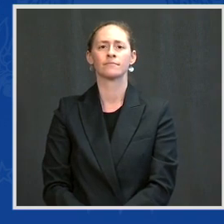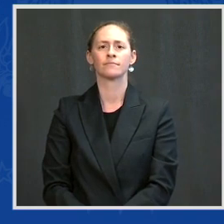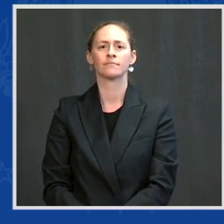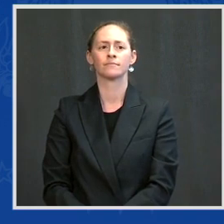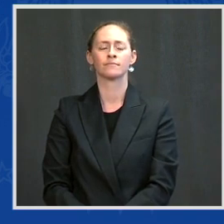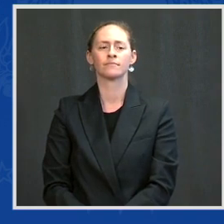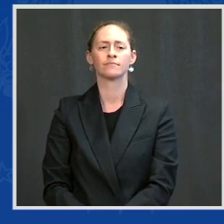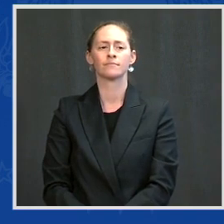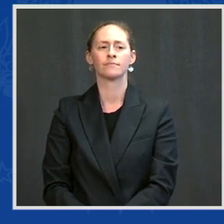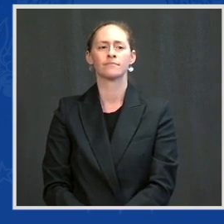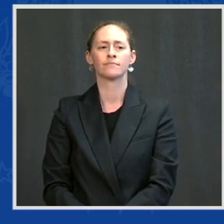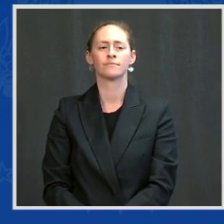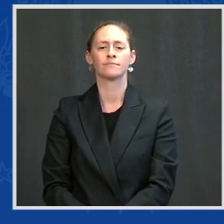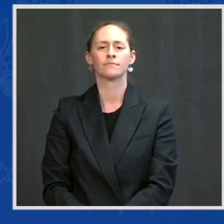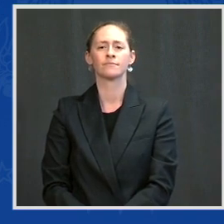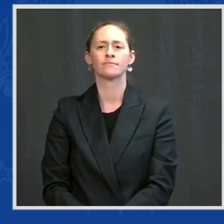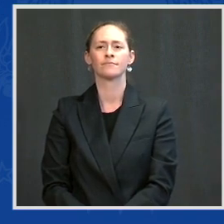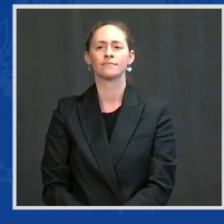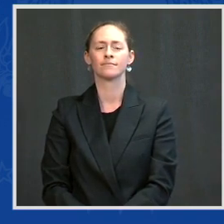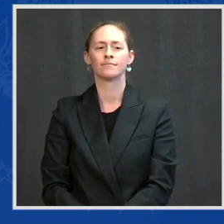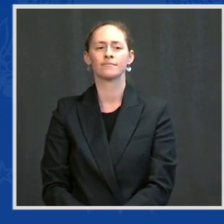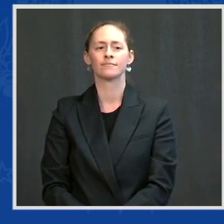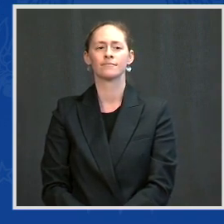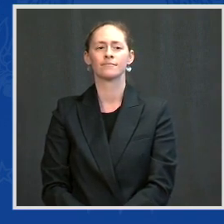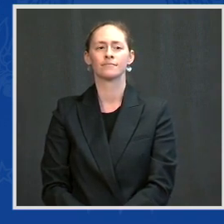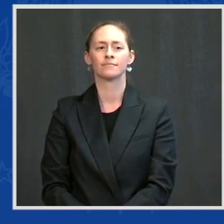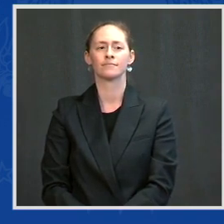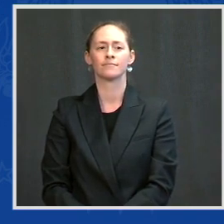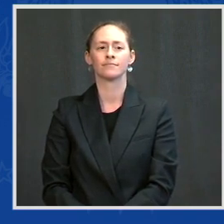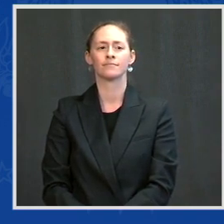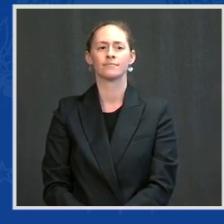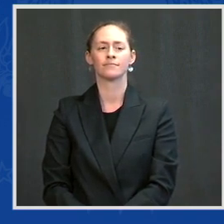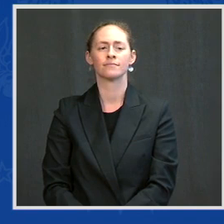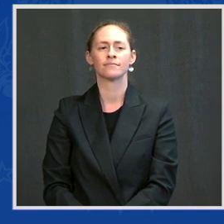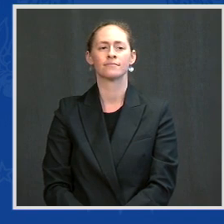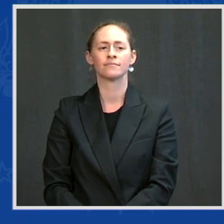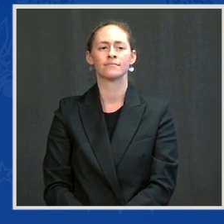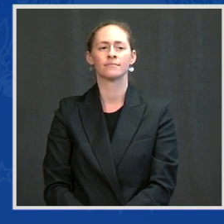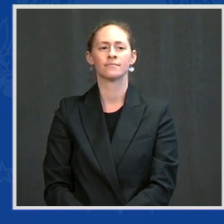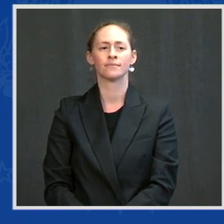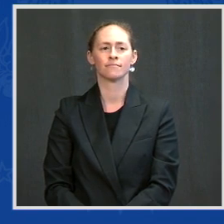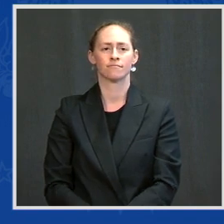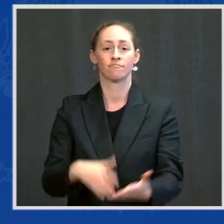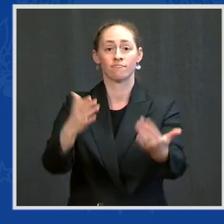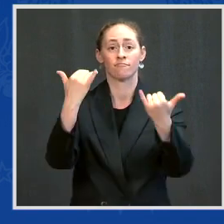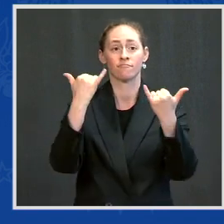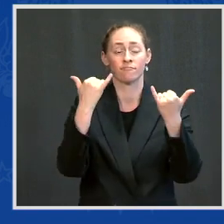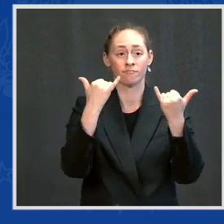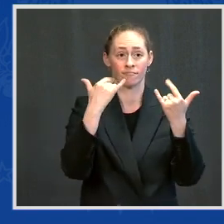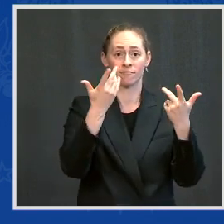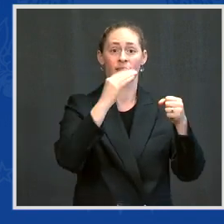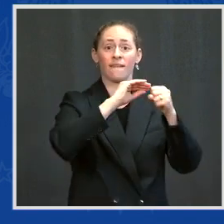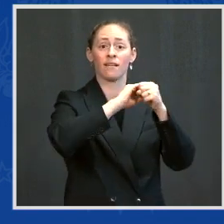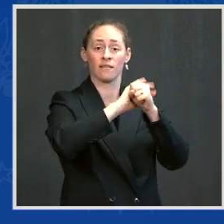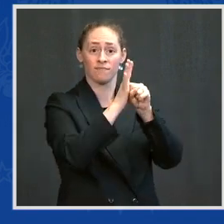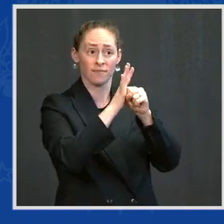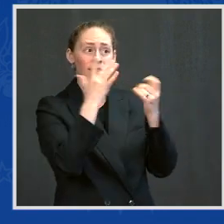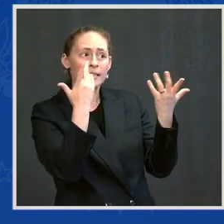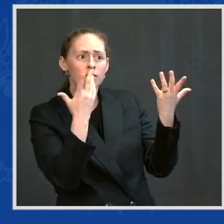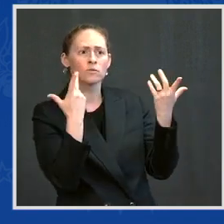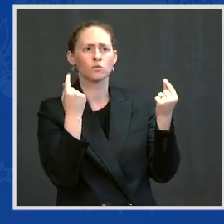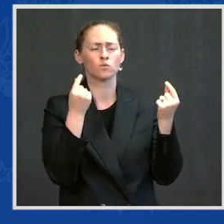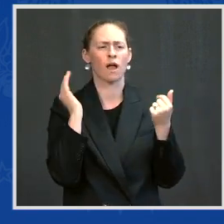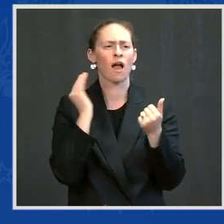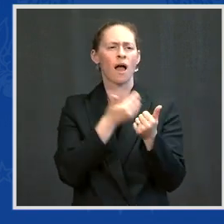be pursued as well. Under this broad framework of vaccine cooperation, illustrating the